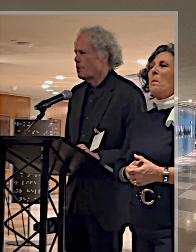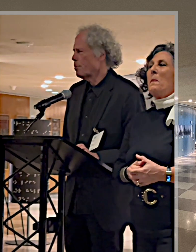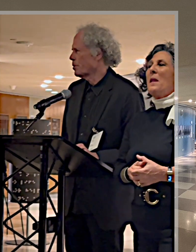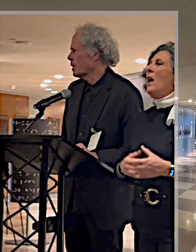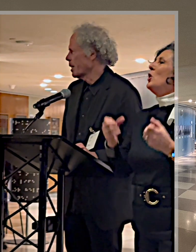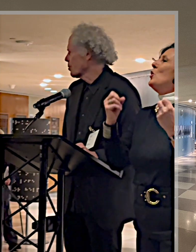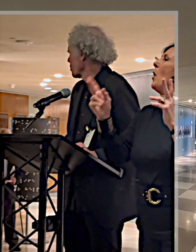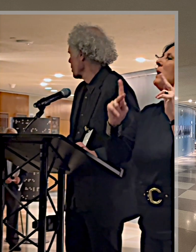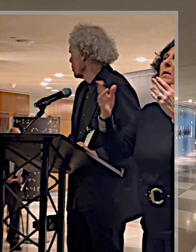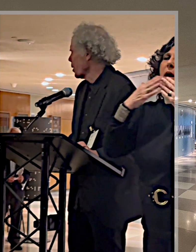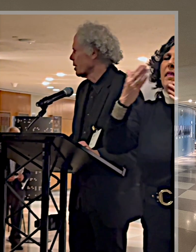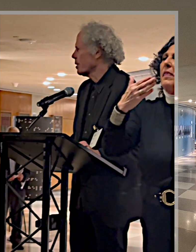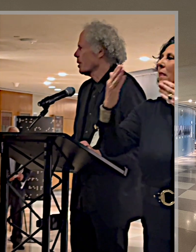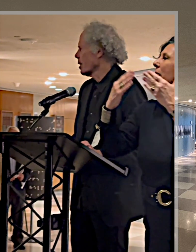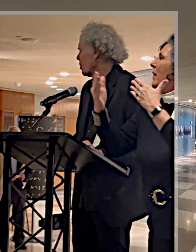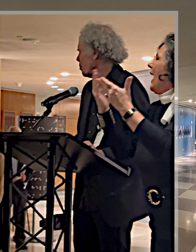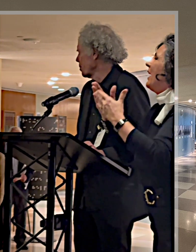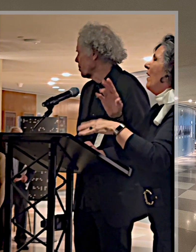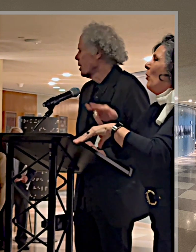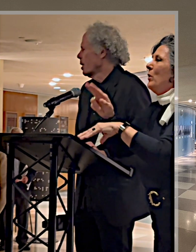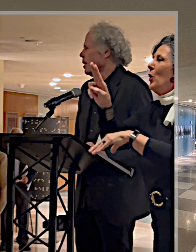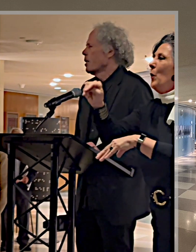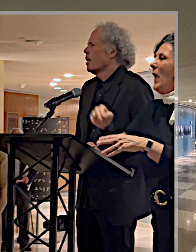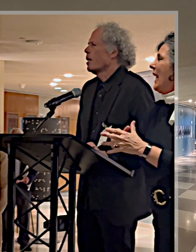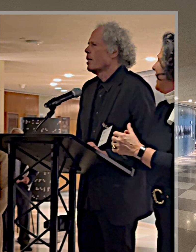There's so many people to thank, of course, at the UN, who we've